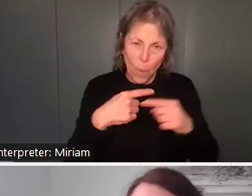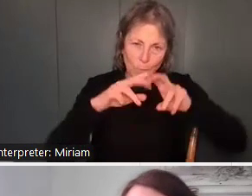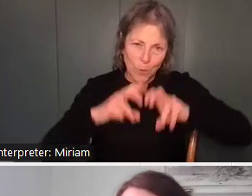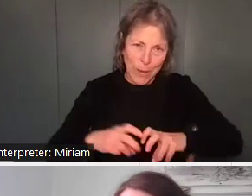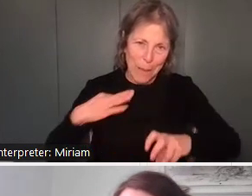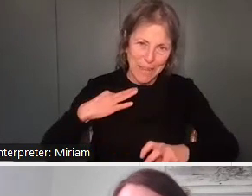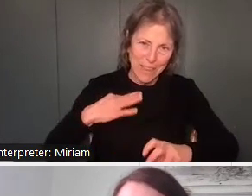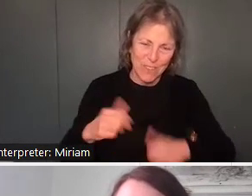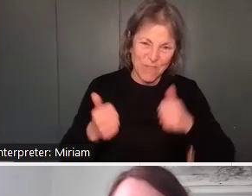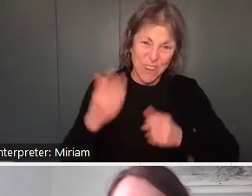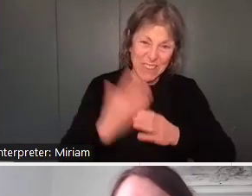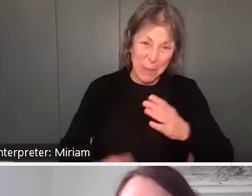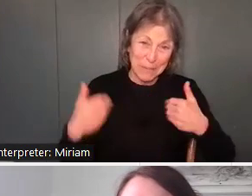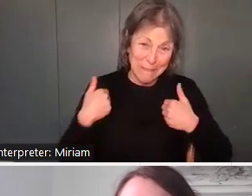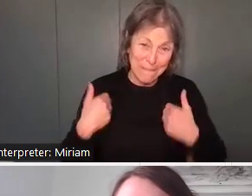applications. Yeah.